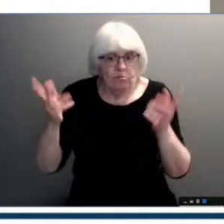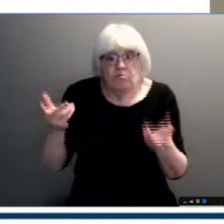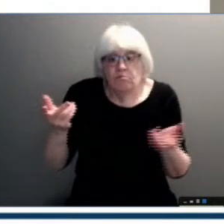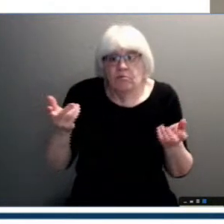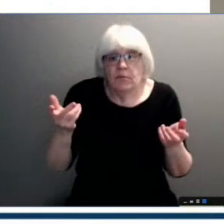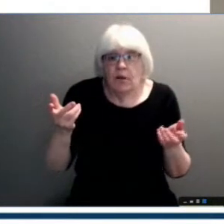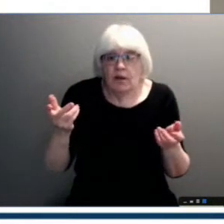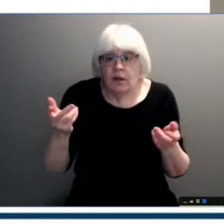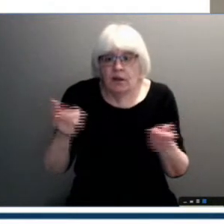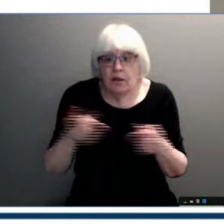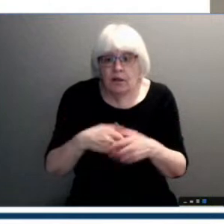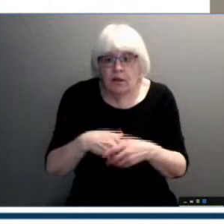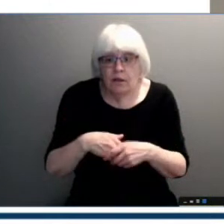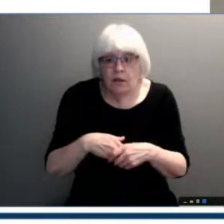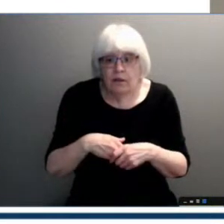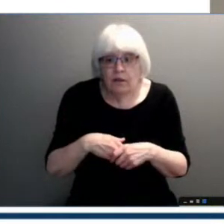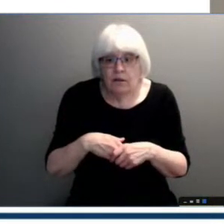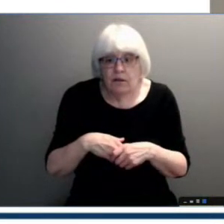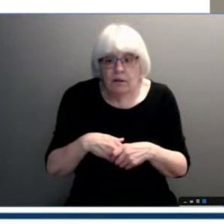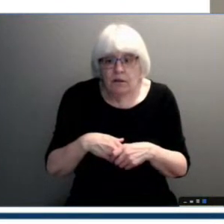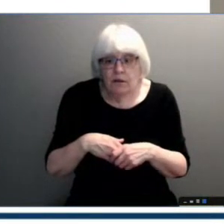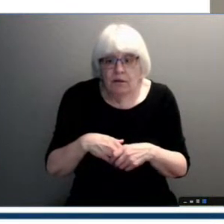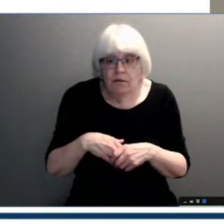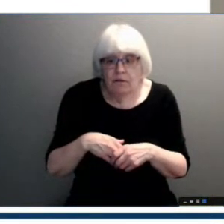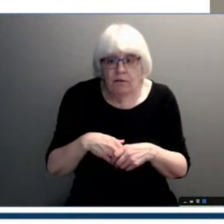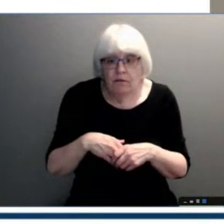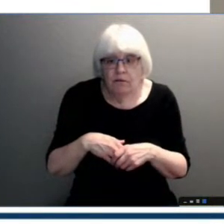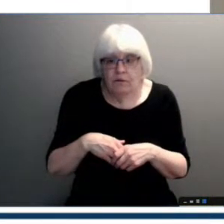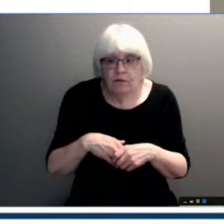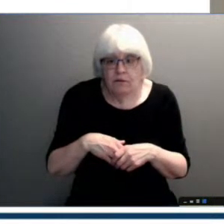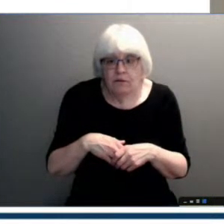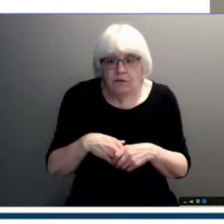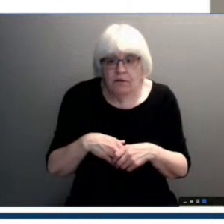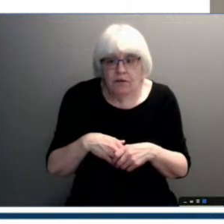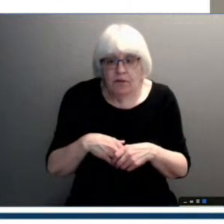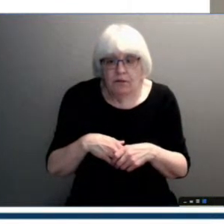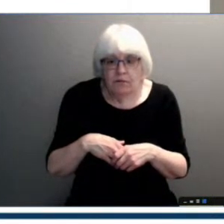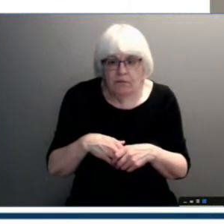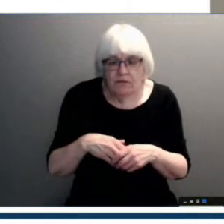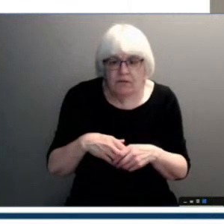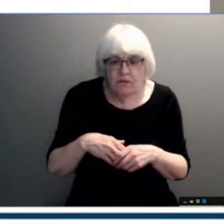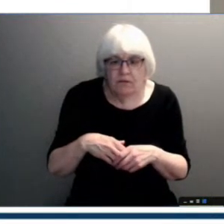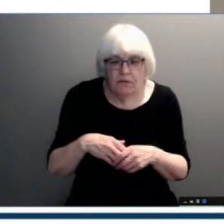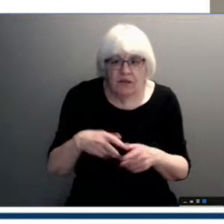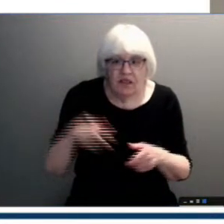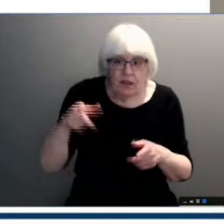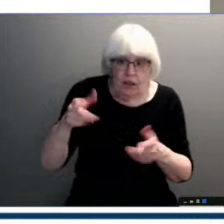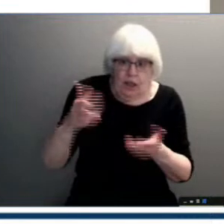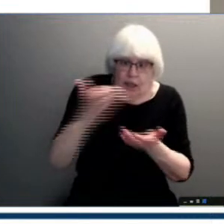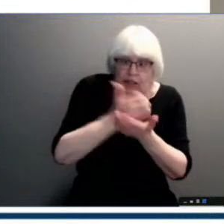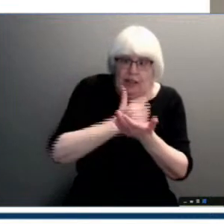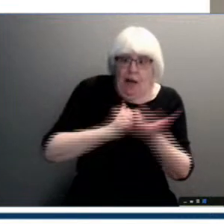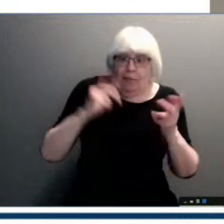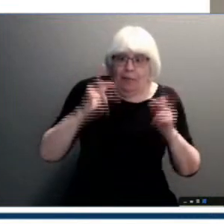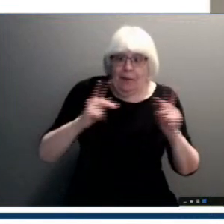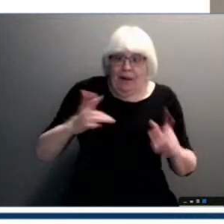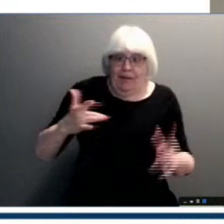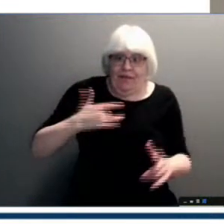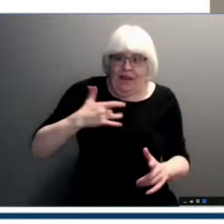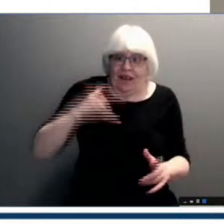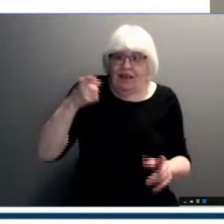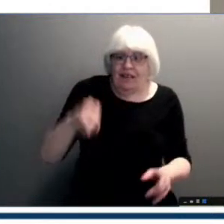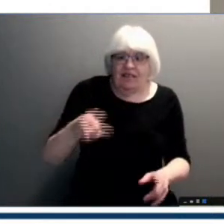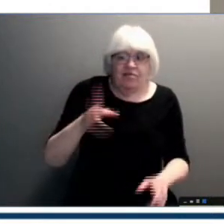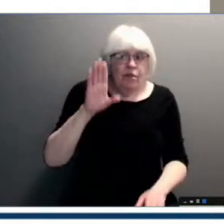there who would suggest that unless you have a booster dose, you have no protection against Omicron, I don't believe that. We